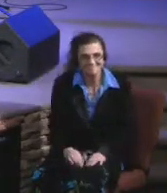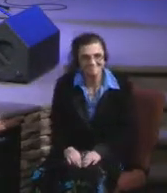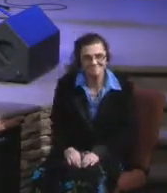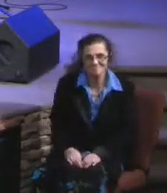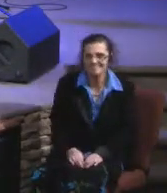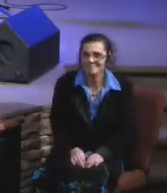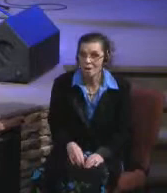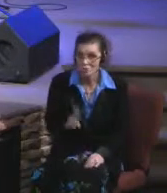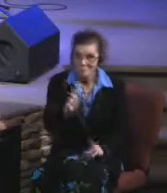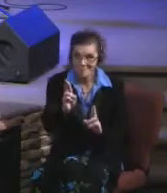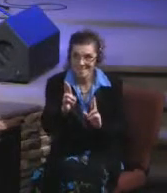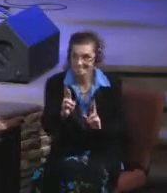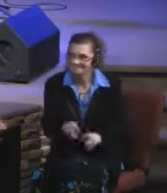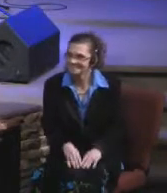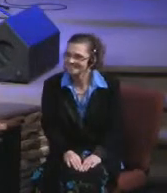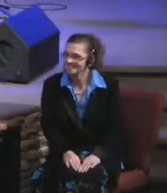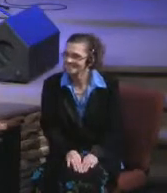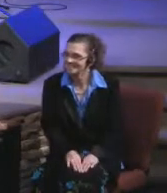Y'all ready?